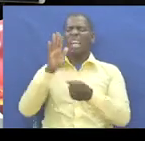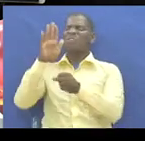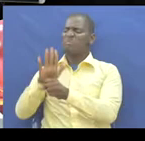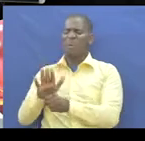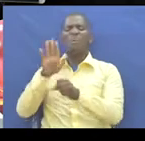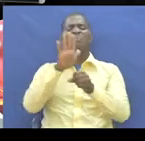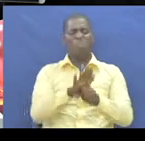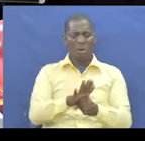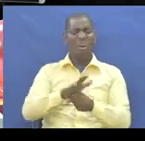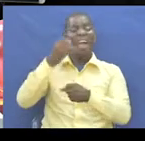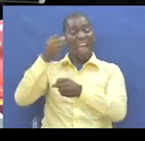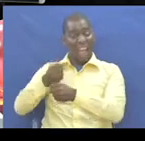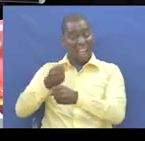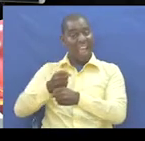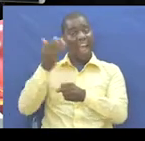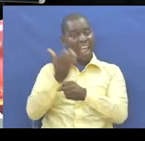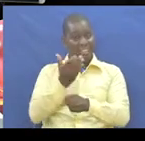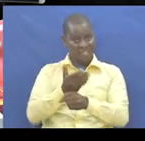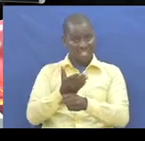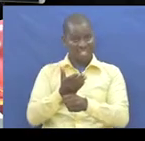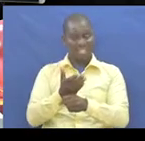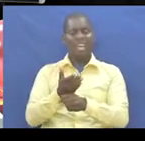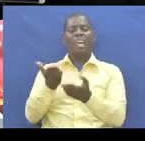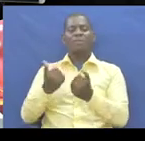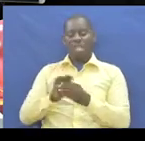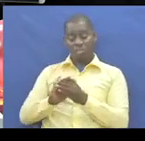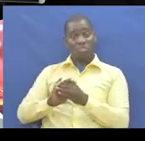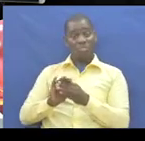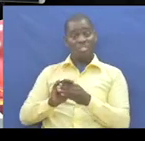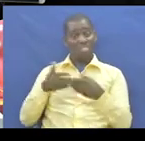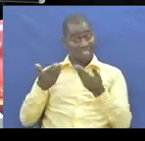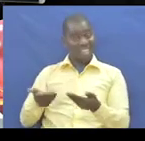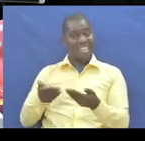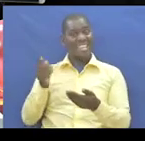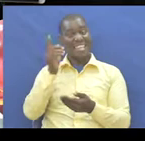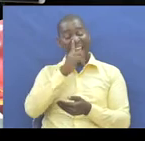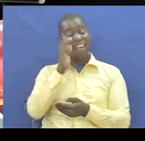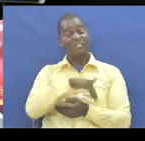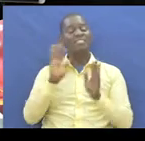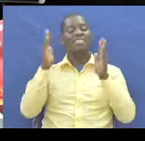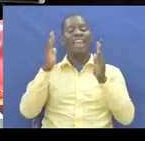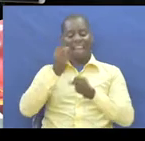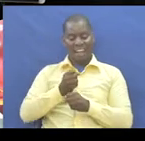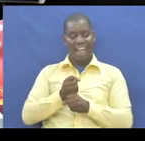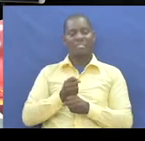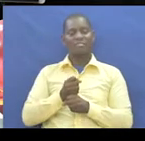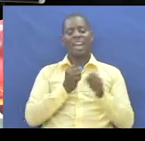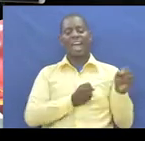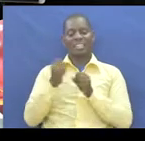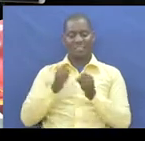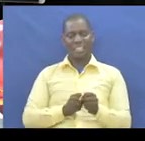can suddenly stop. And many more activities or many more phenomena of which